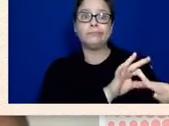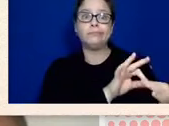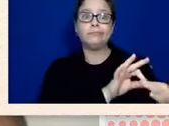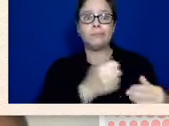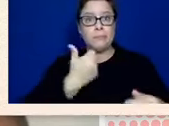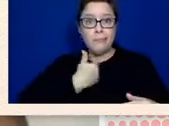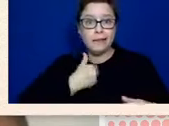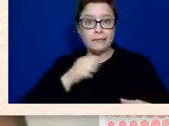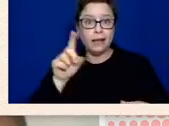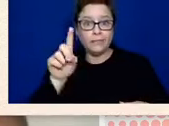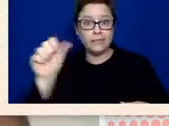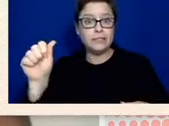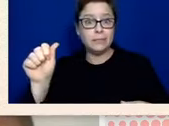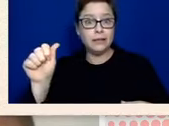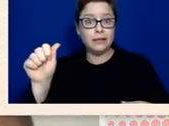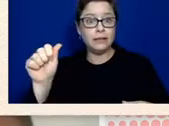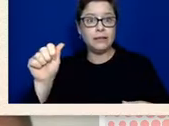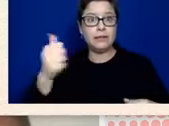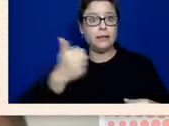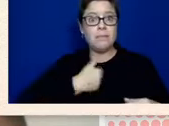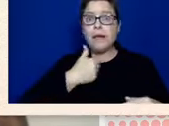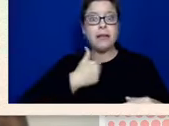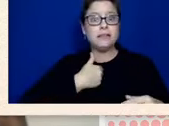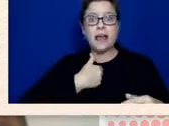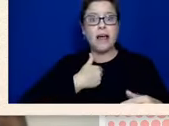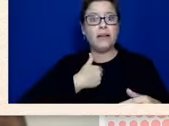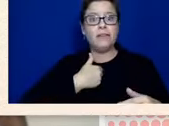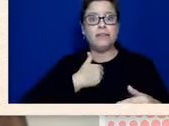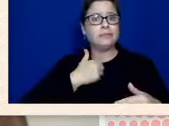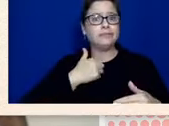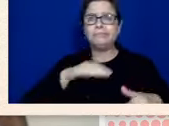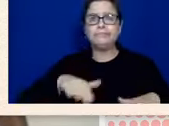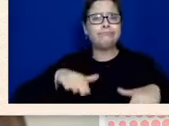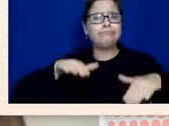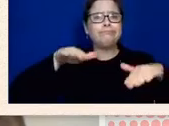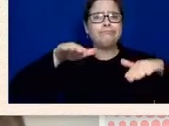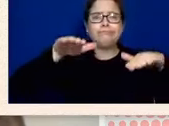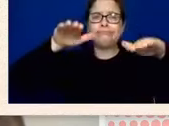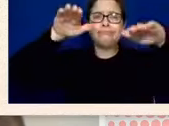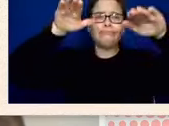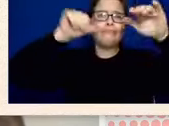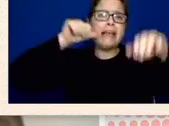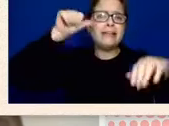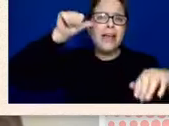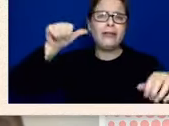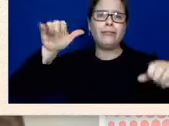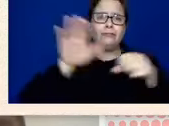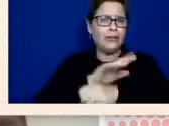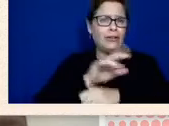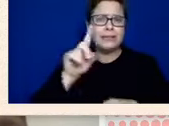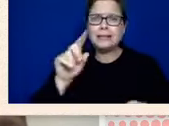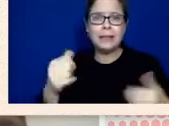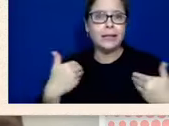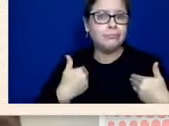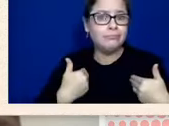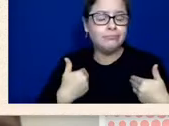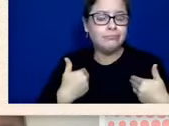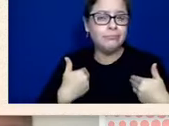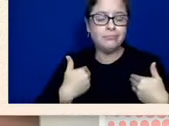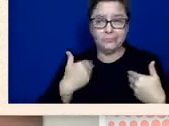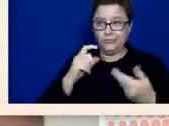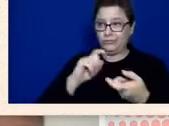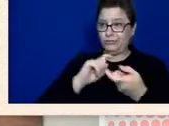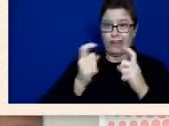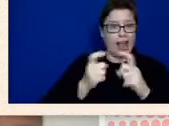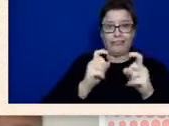gonna have a disability for the rest of my life, and there's nothing that's gonna change. What factors in and what's not. And